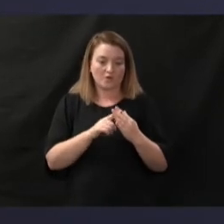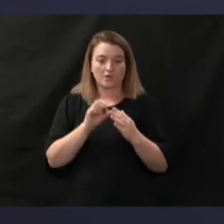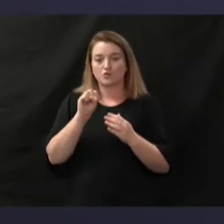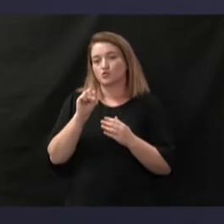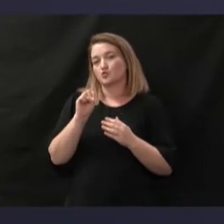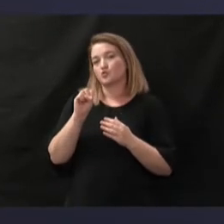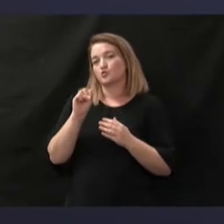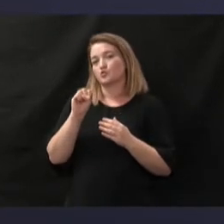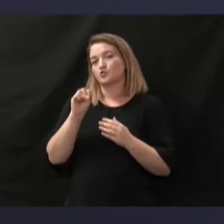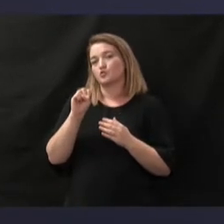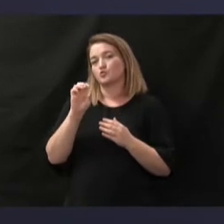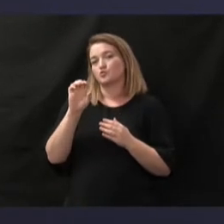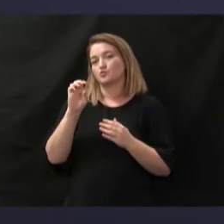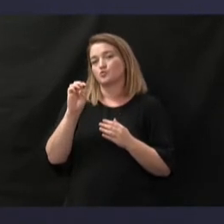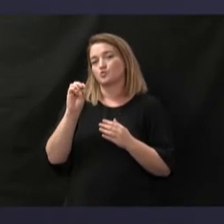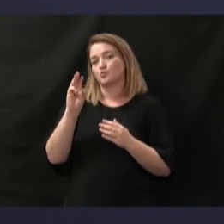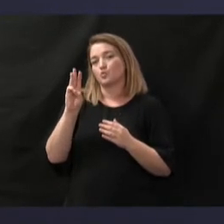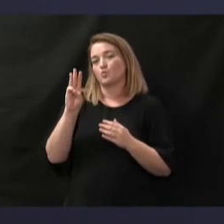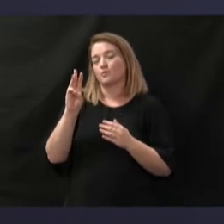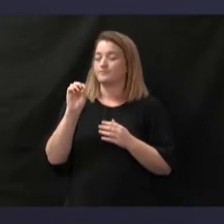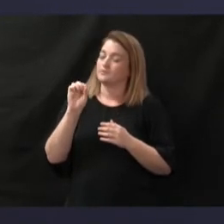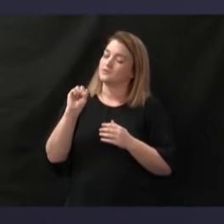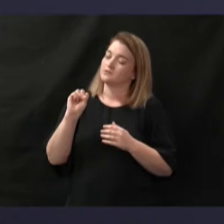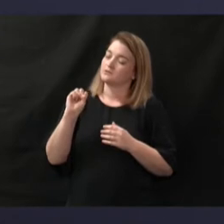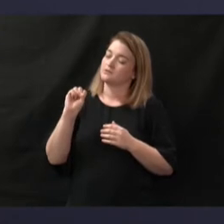sound. And